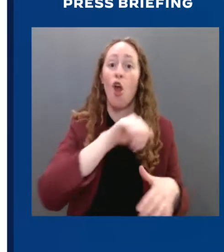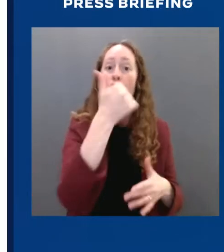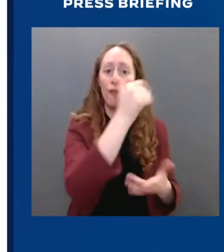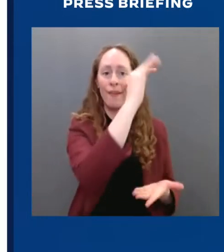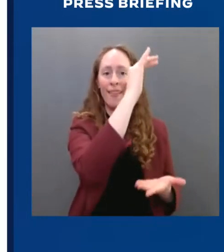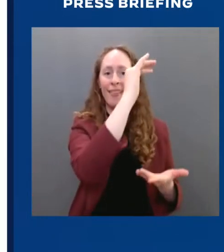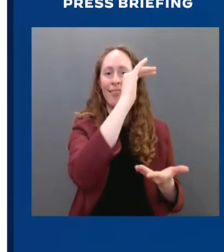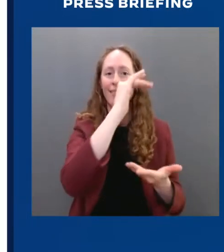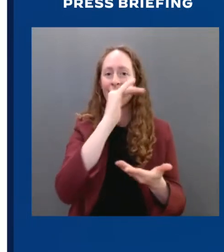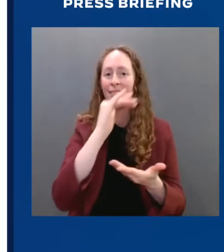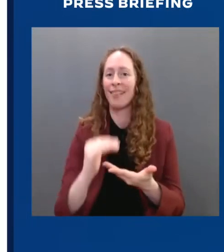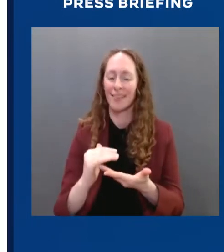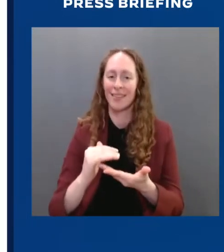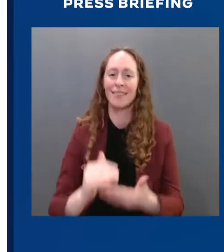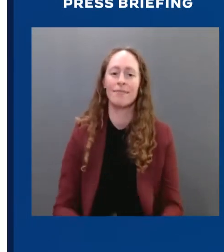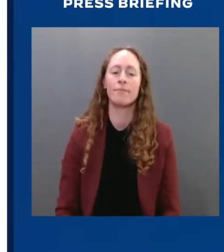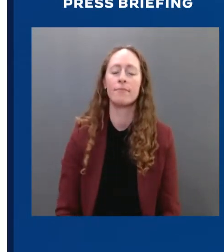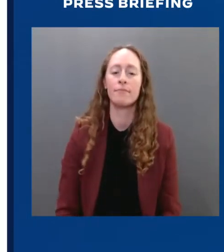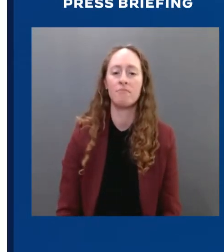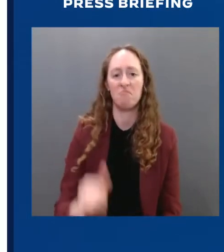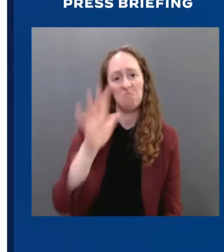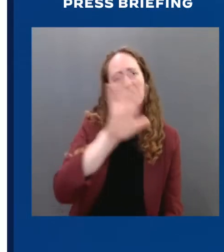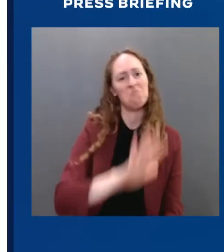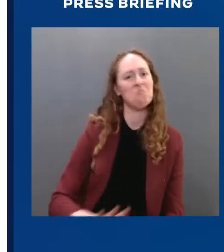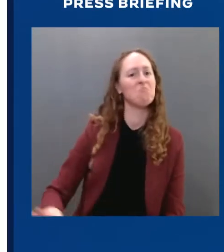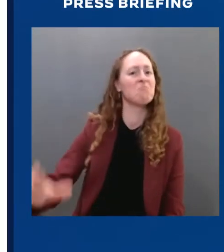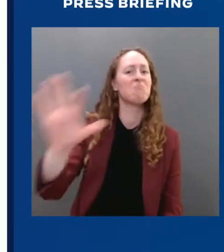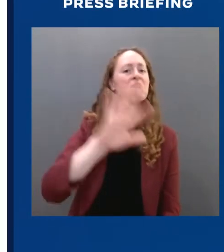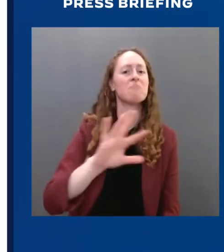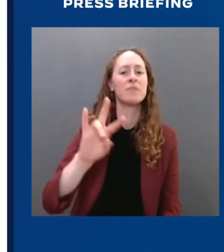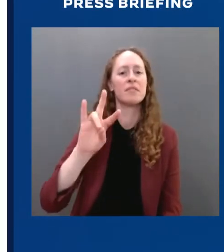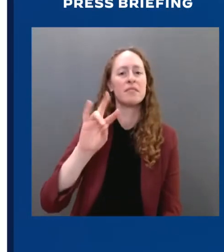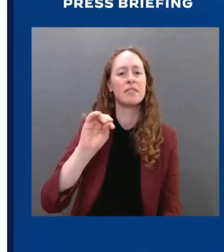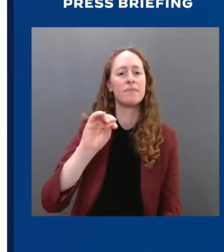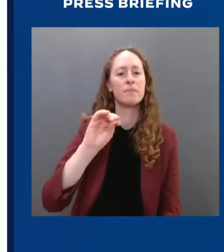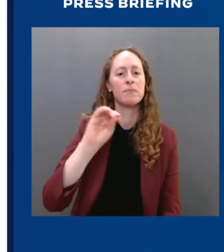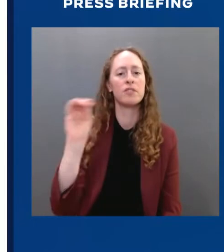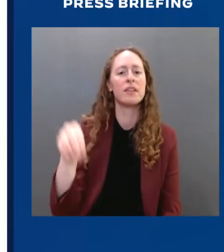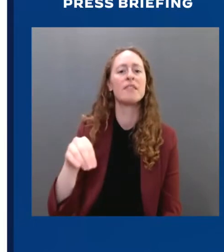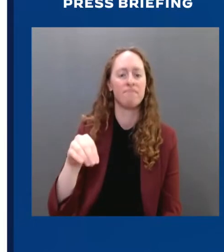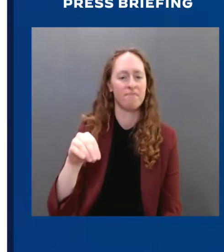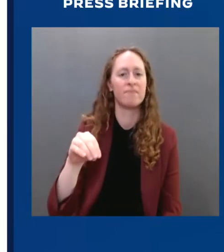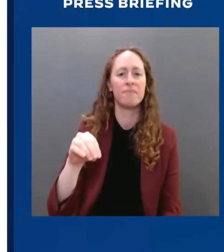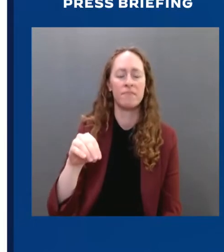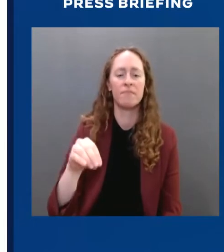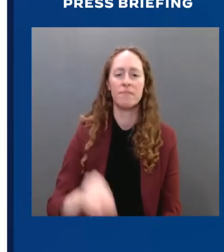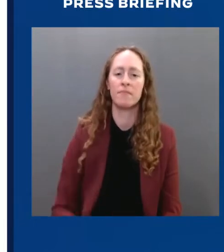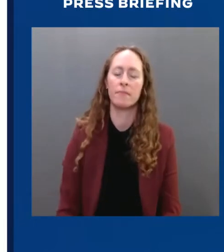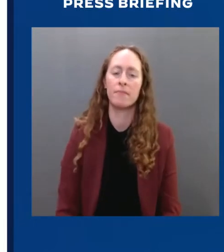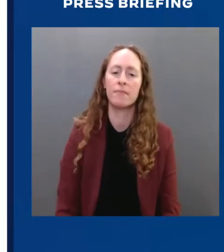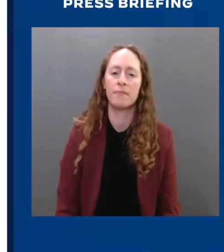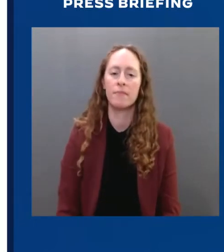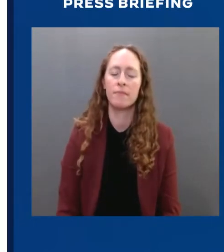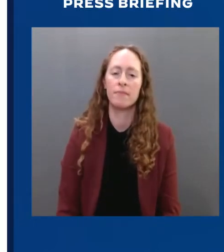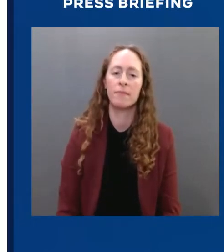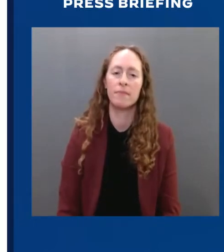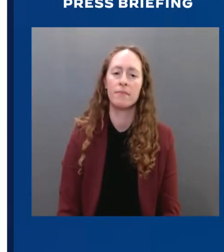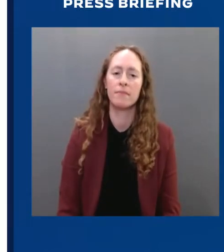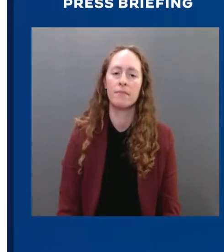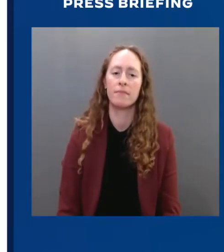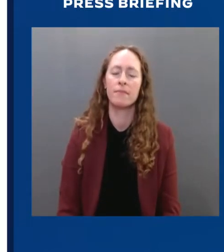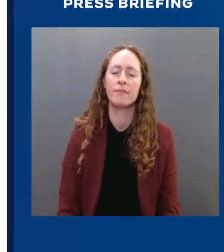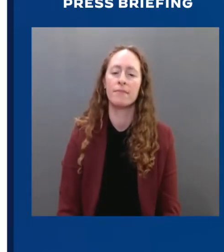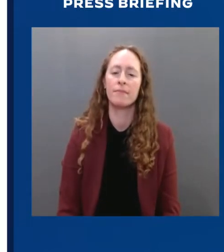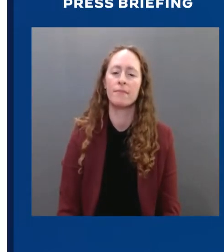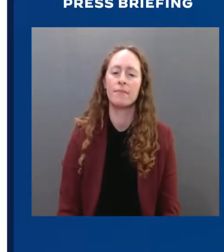70% total, whereas the BA5 is more than half. And as you'll be hearing from the CDC,